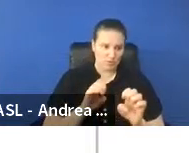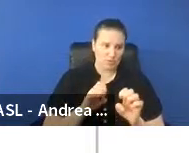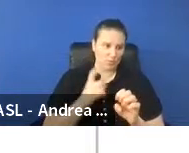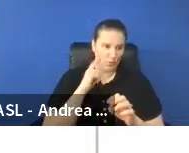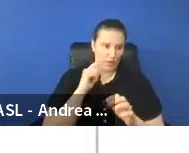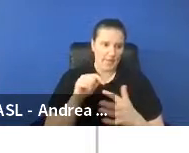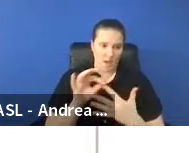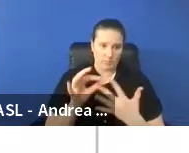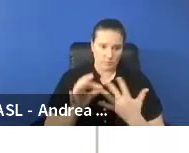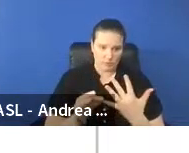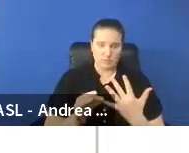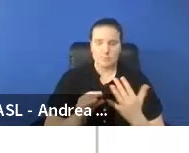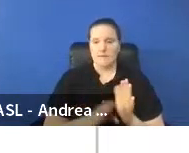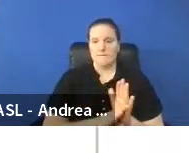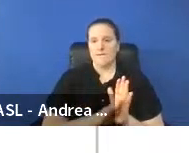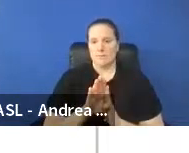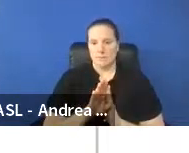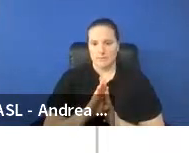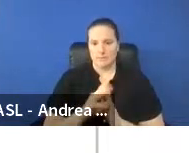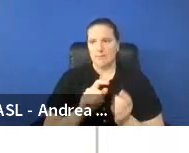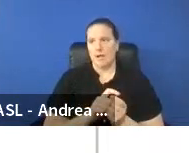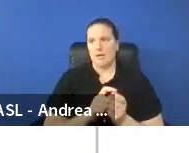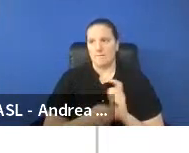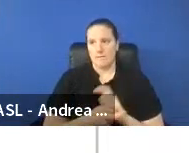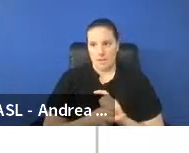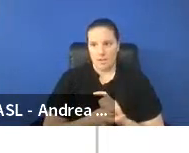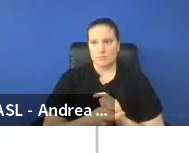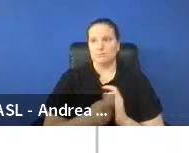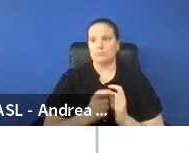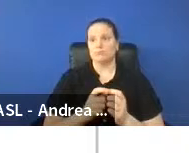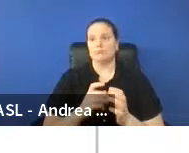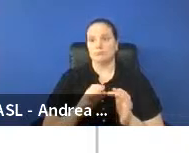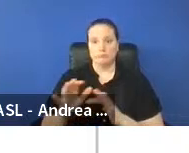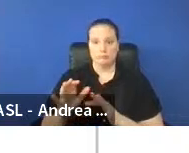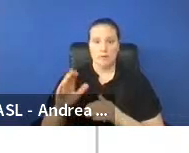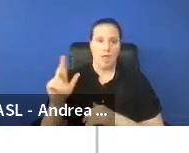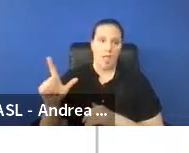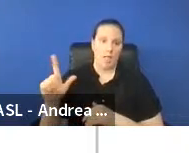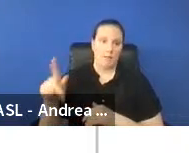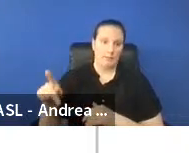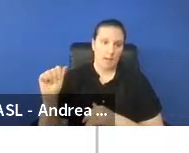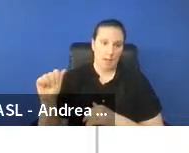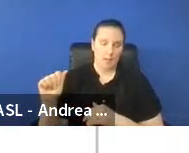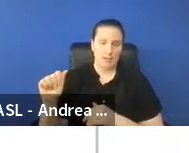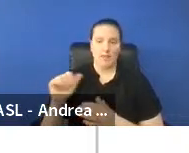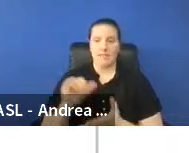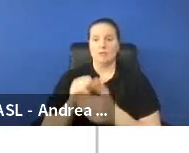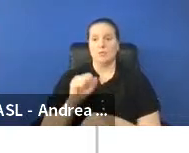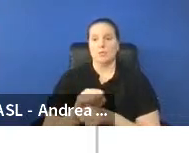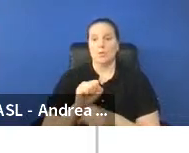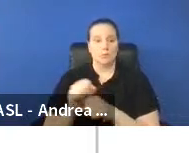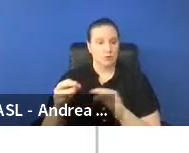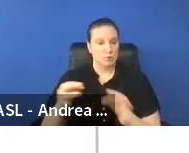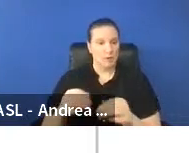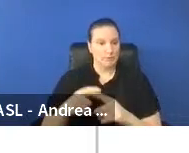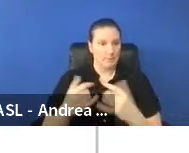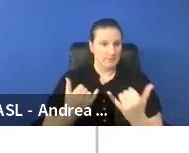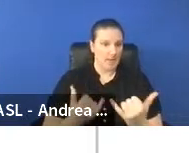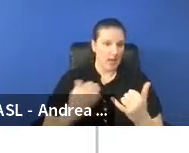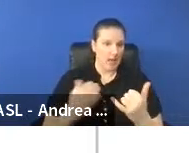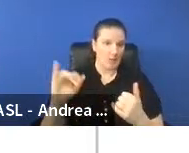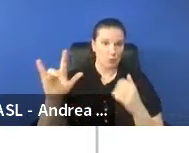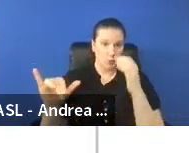those options and developing and modifying or refining a modified LPA. That's the work we're going to describe between now and